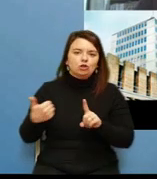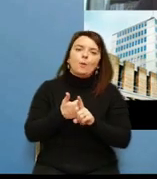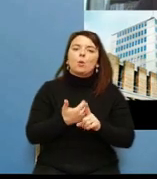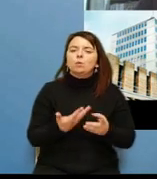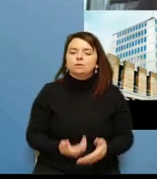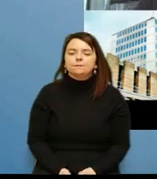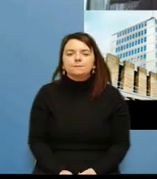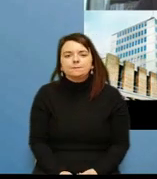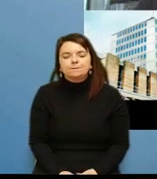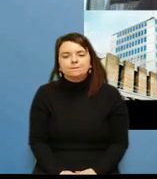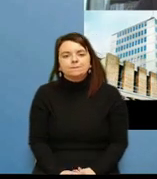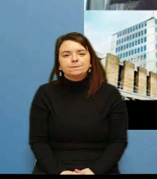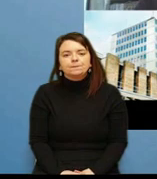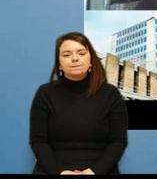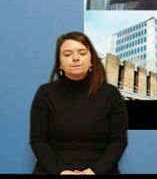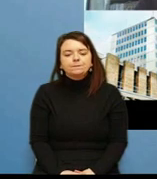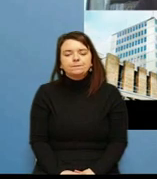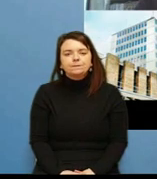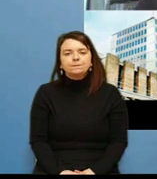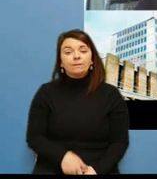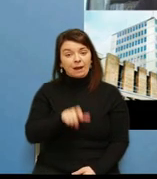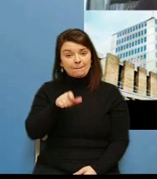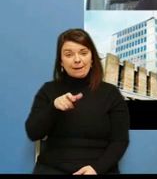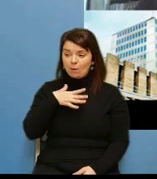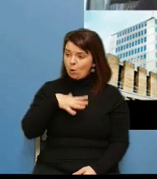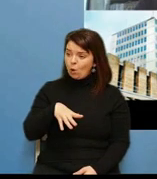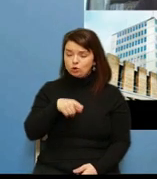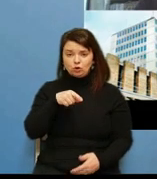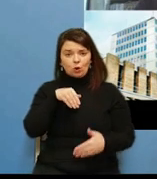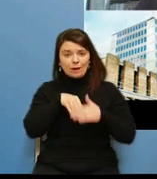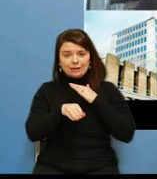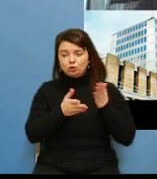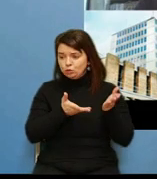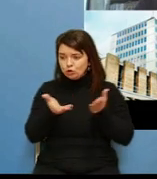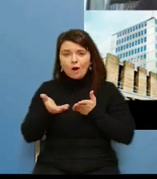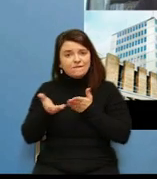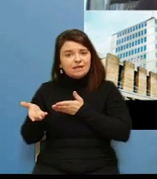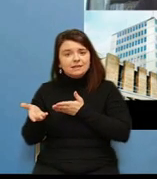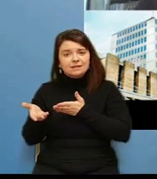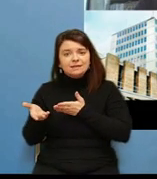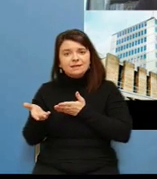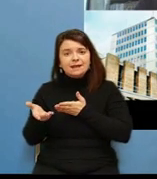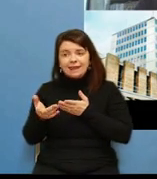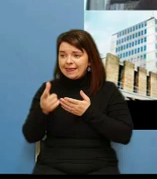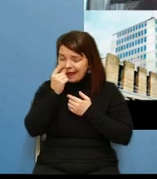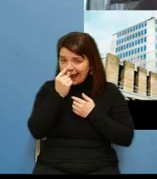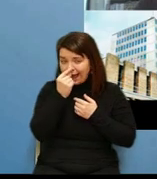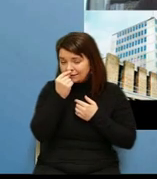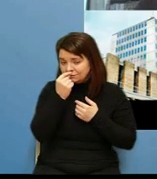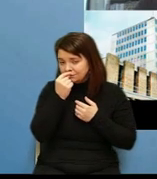already, and making sure that we do, if people want to go into